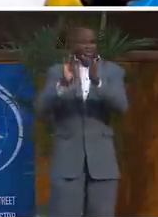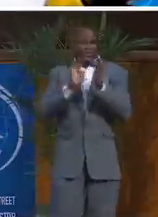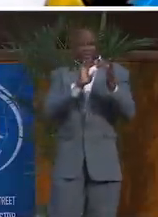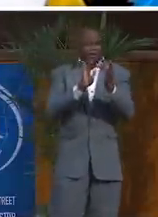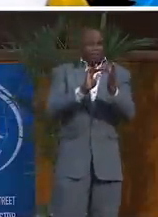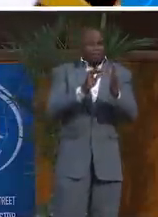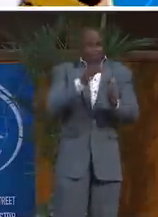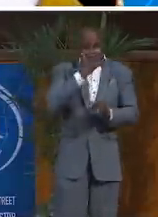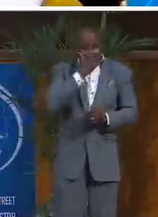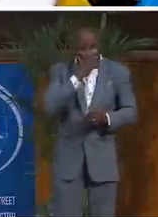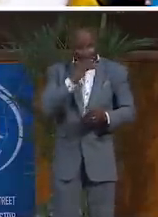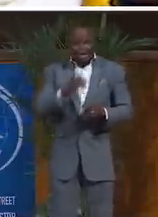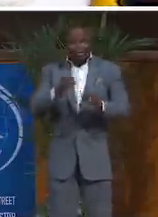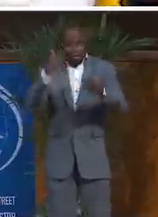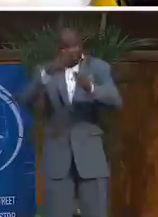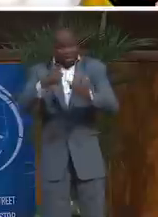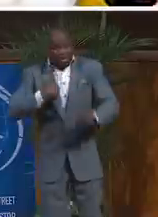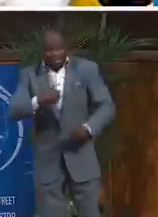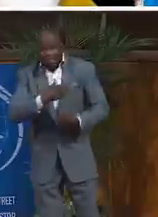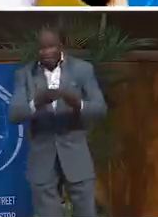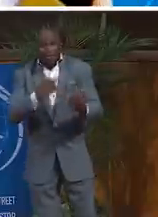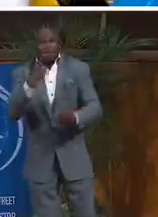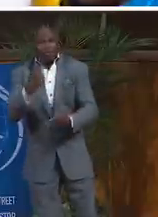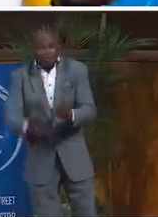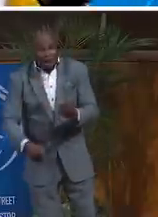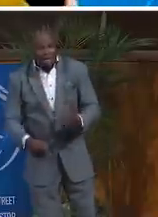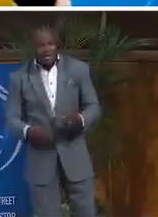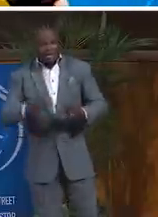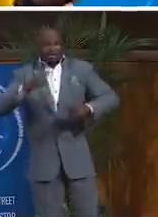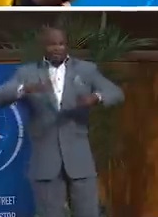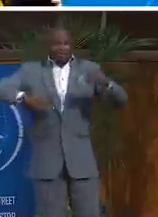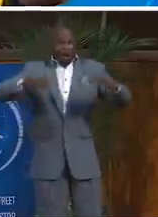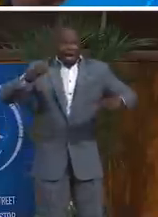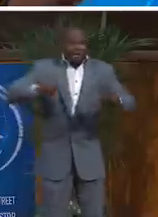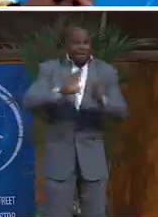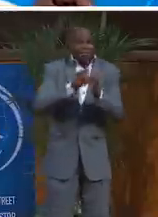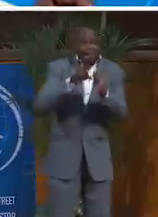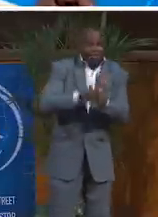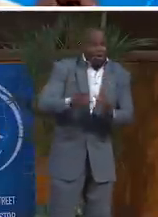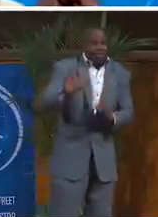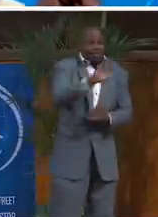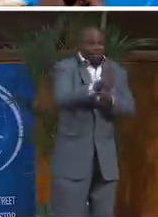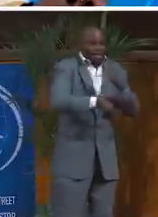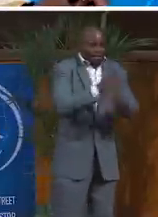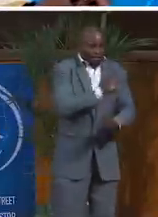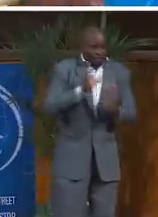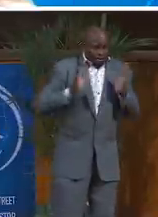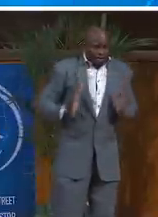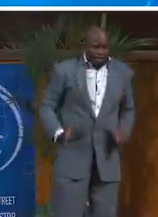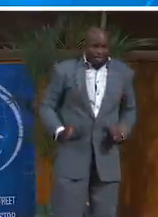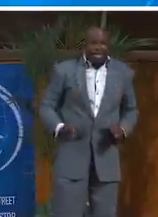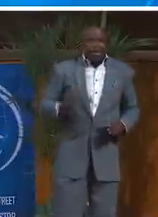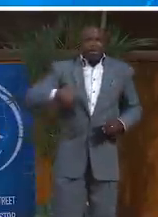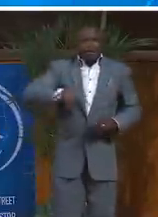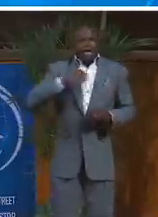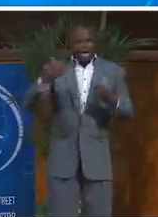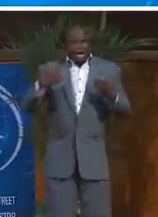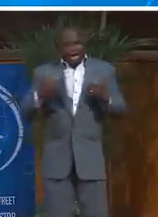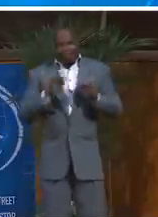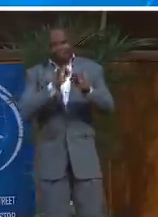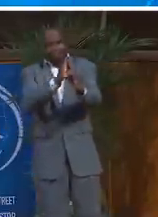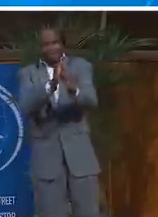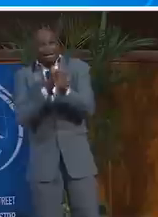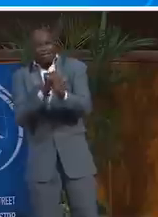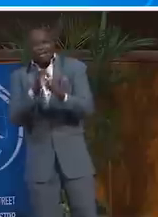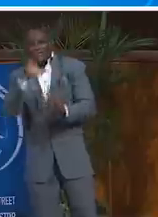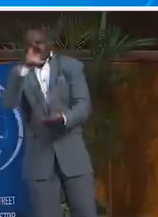Web, reminding ourselves that no matter what variety or denomination of Christian we are, what we hold in common is the